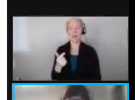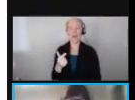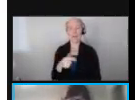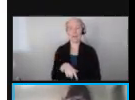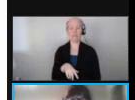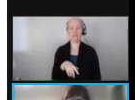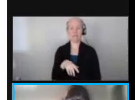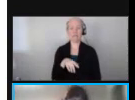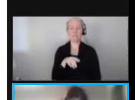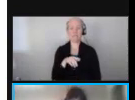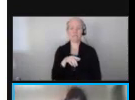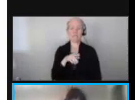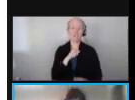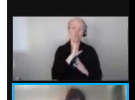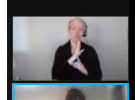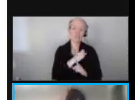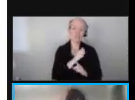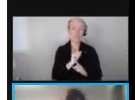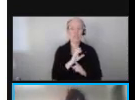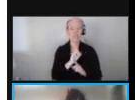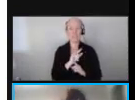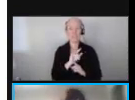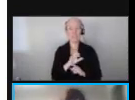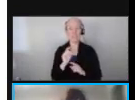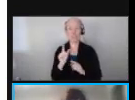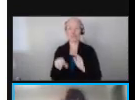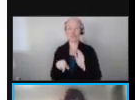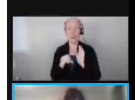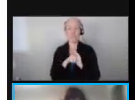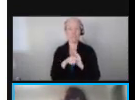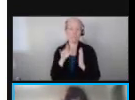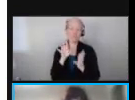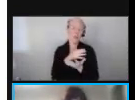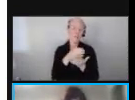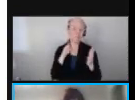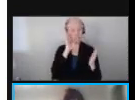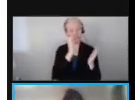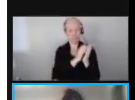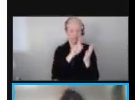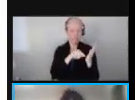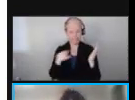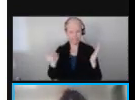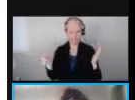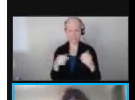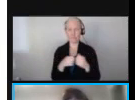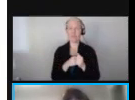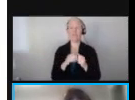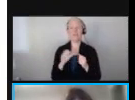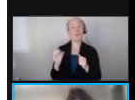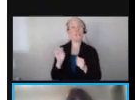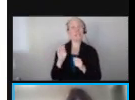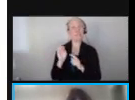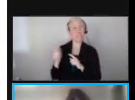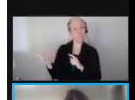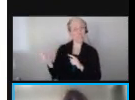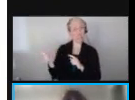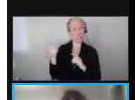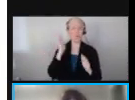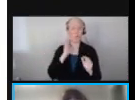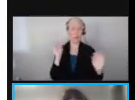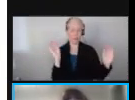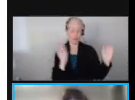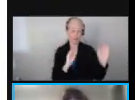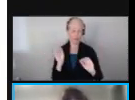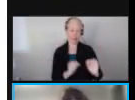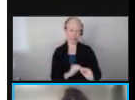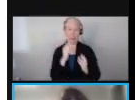visual representation of causality in a network graph format. The SMEs put together all of the information just like